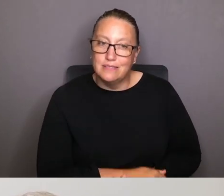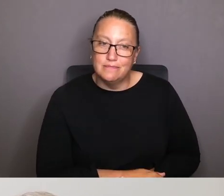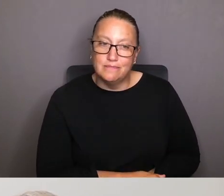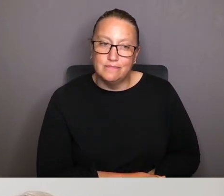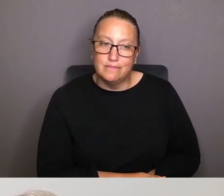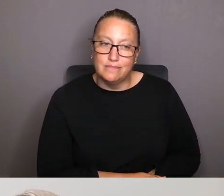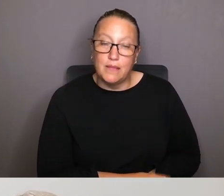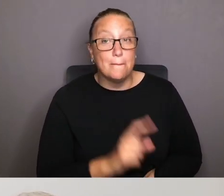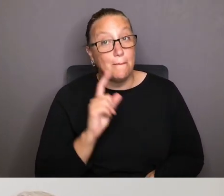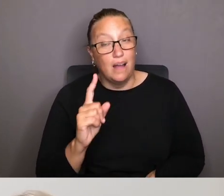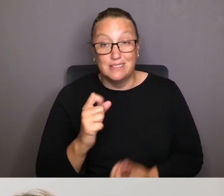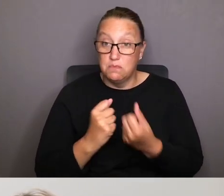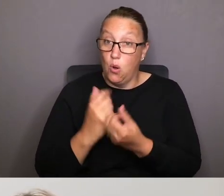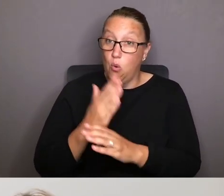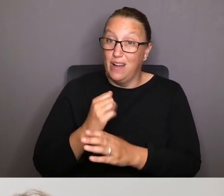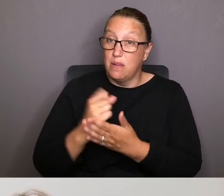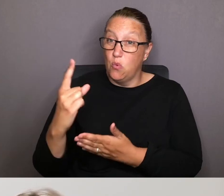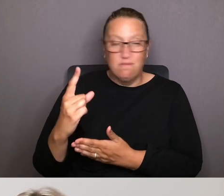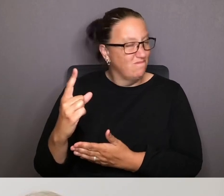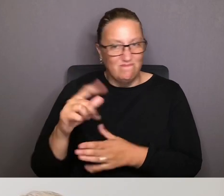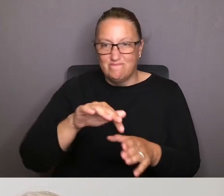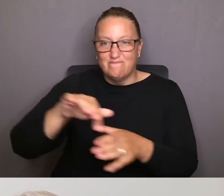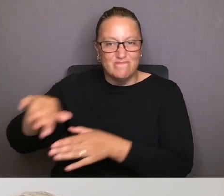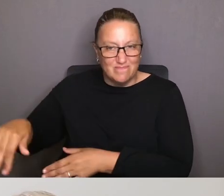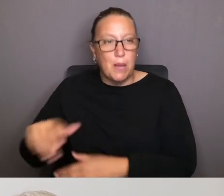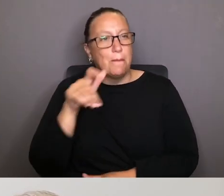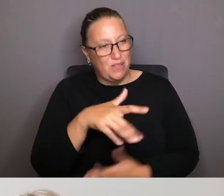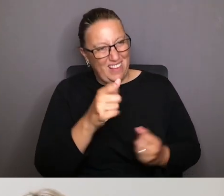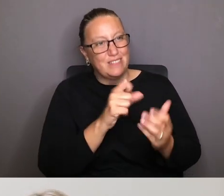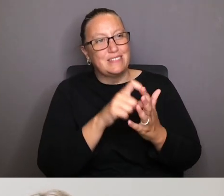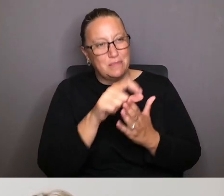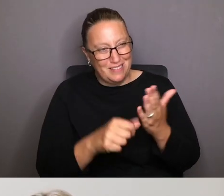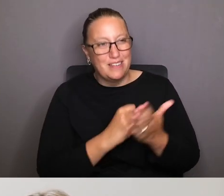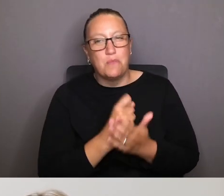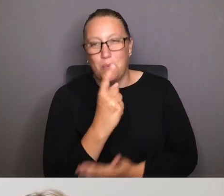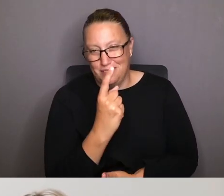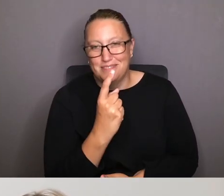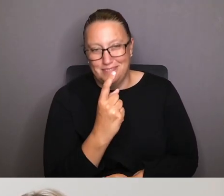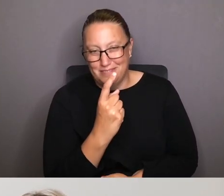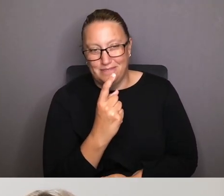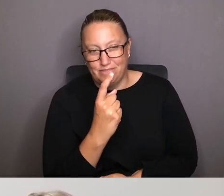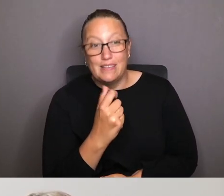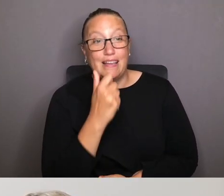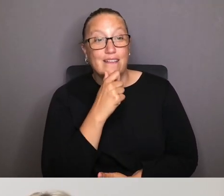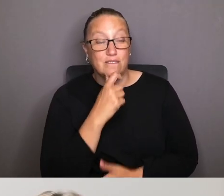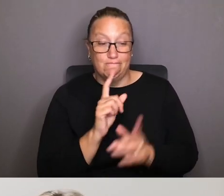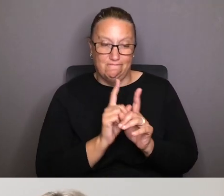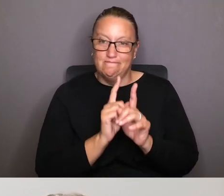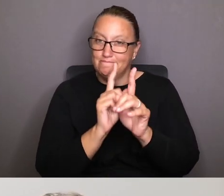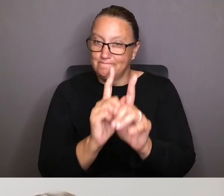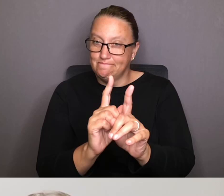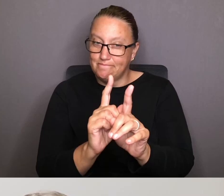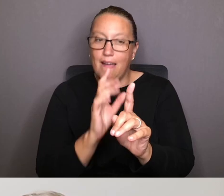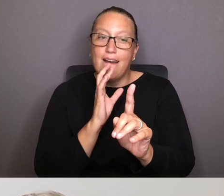client is number one. The person with disability is number one. So if that person gets to an appointment with a support worker, we want to ask them, do you